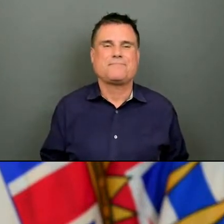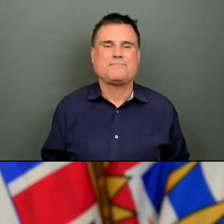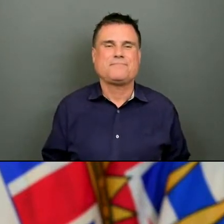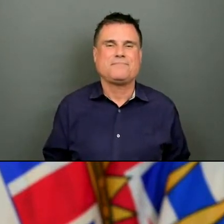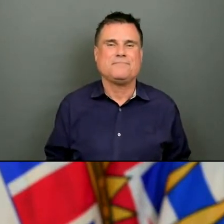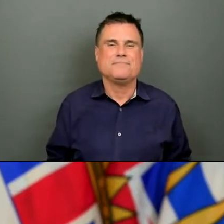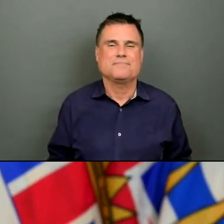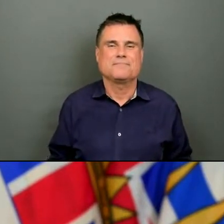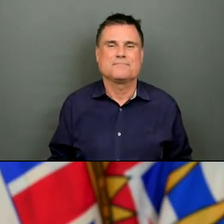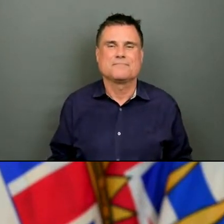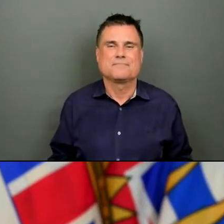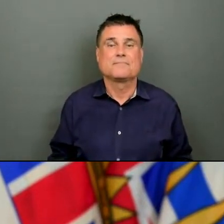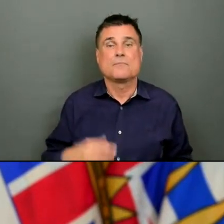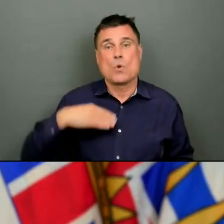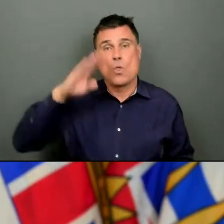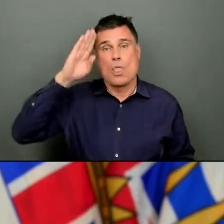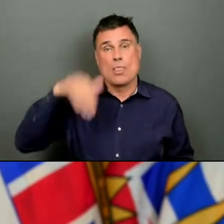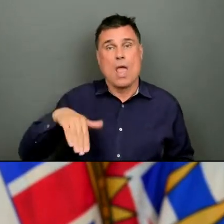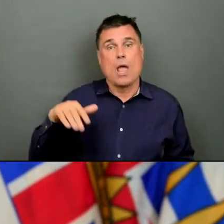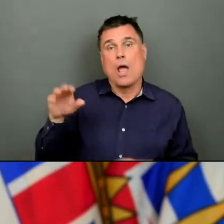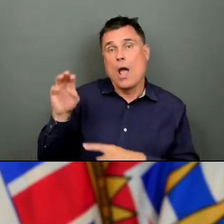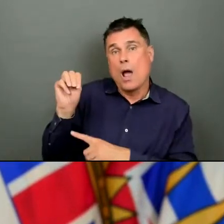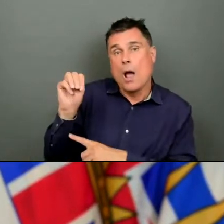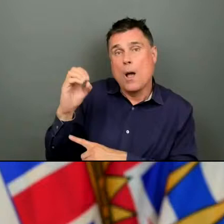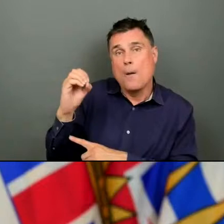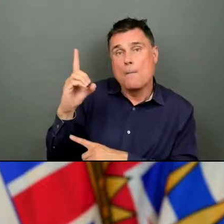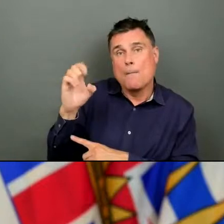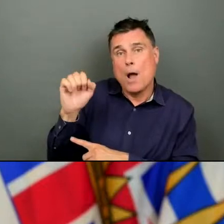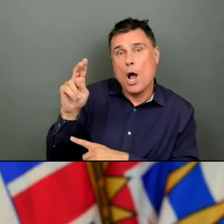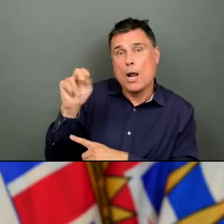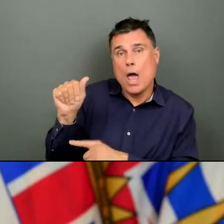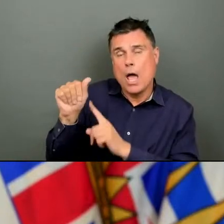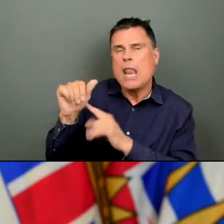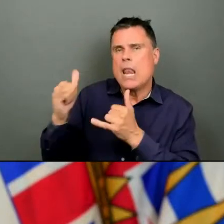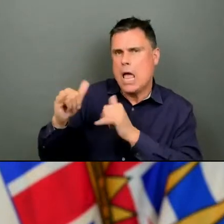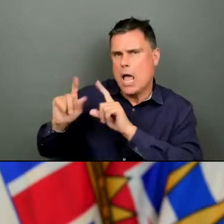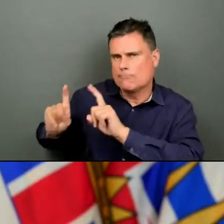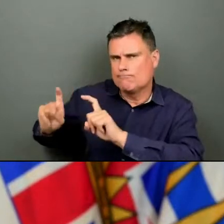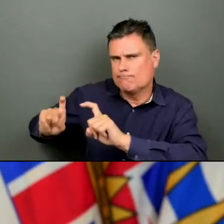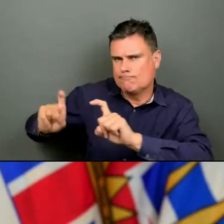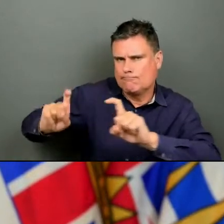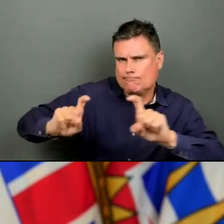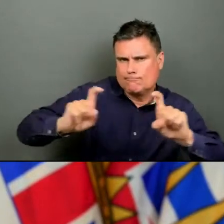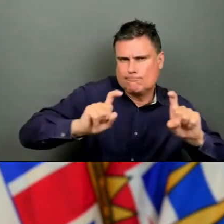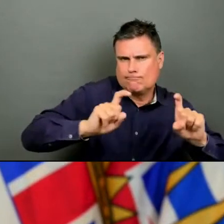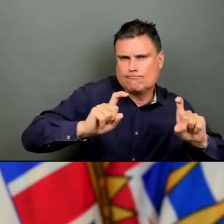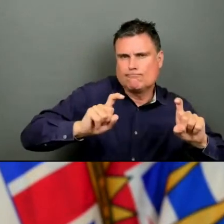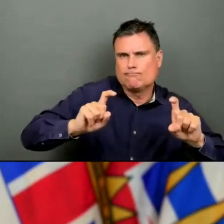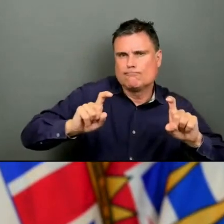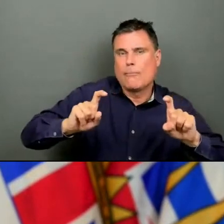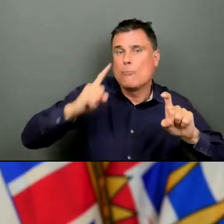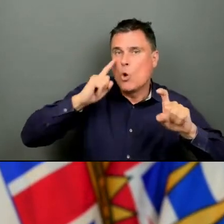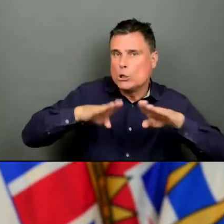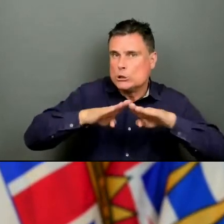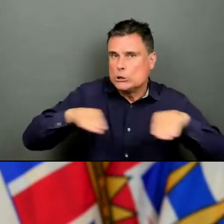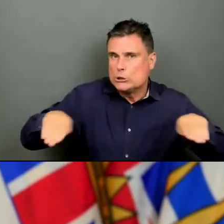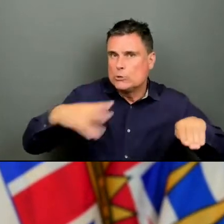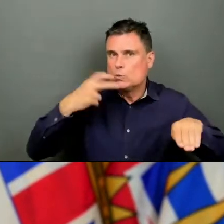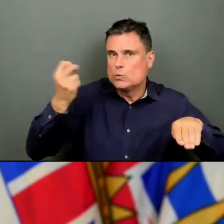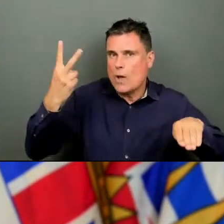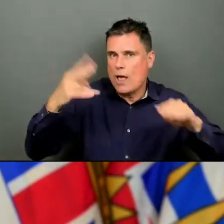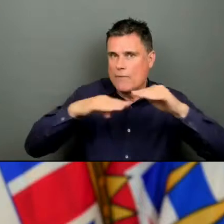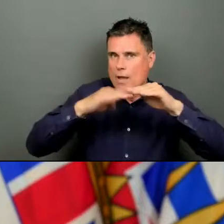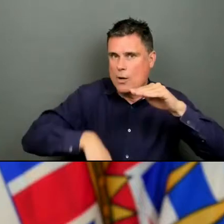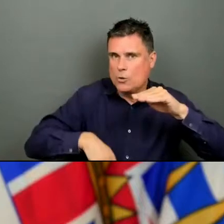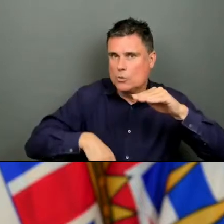We know that Moderna has now submitted data for children down to age 12, and we're hopeful that that will be approved by